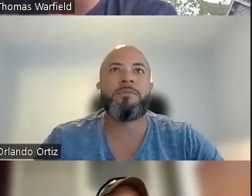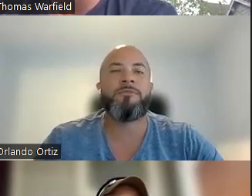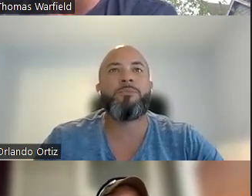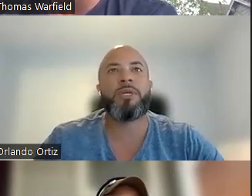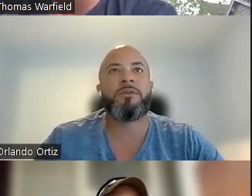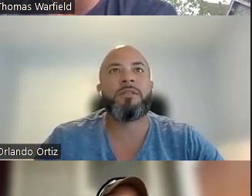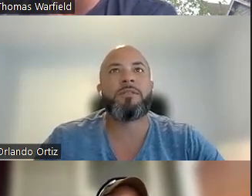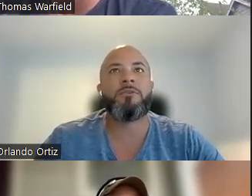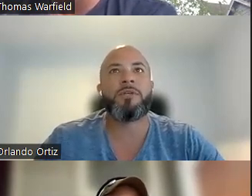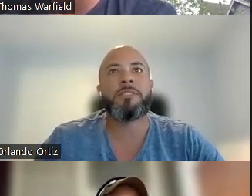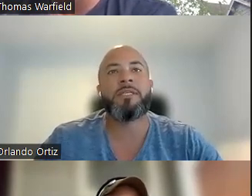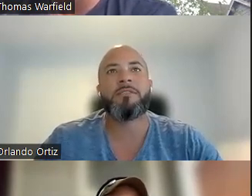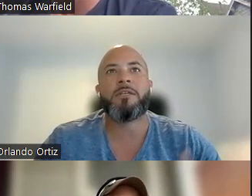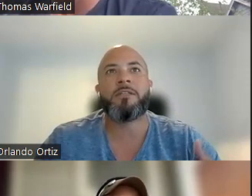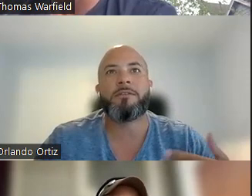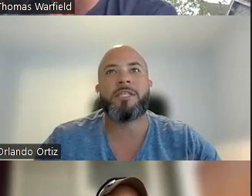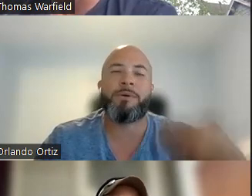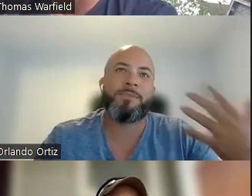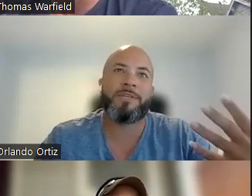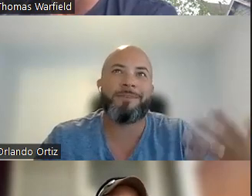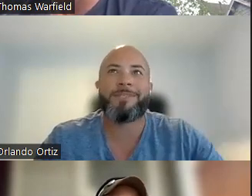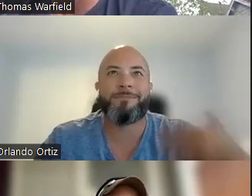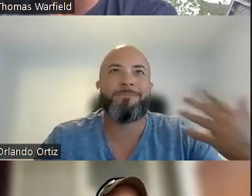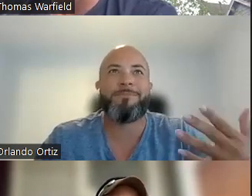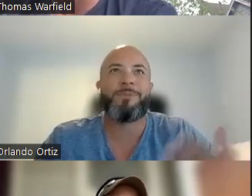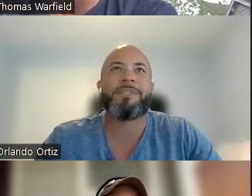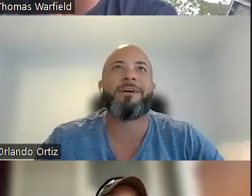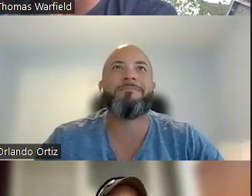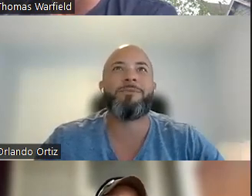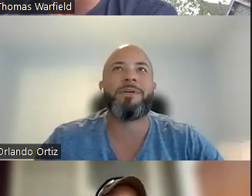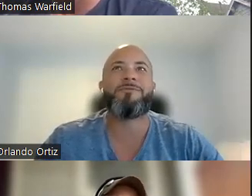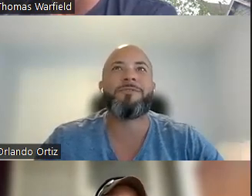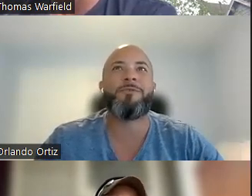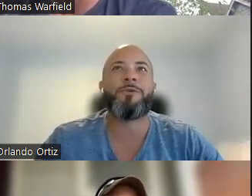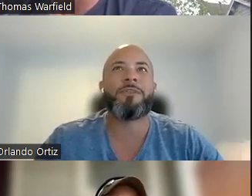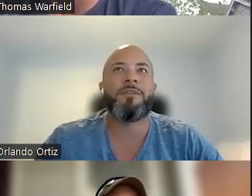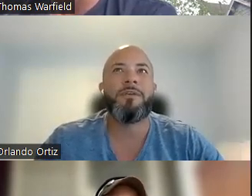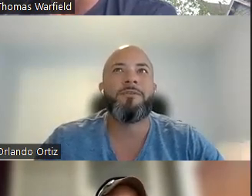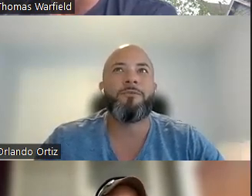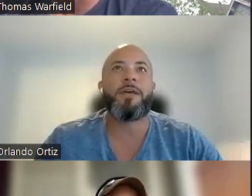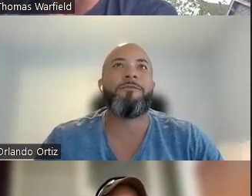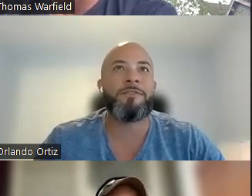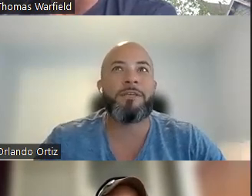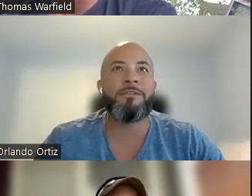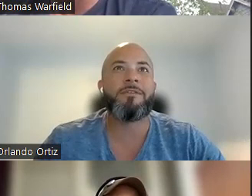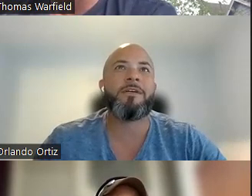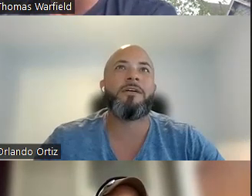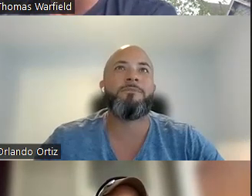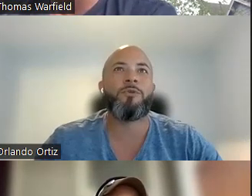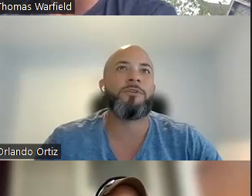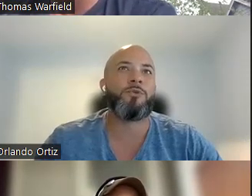puts a little different pressure on the organizations to either step up their game to put the best foot forth for that